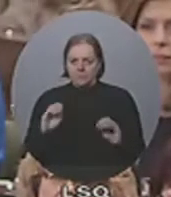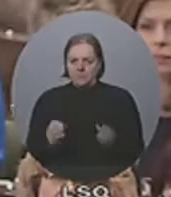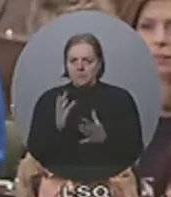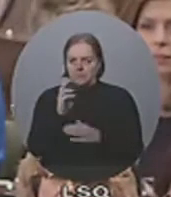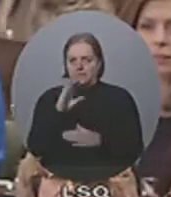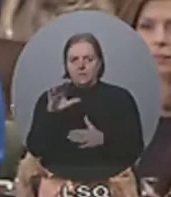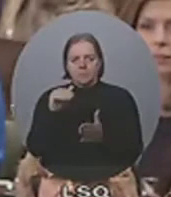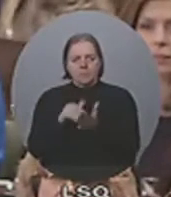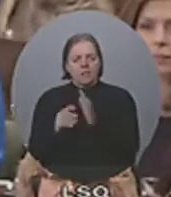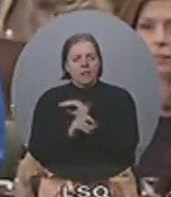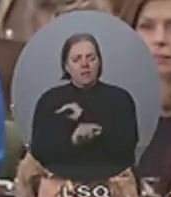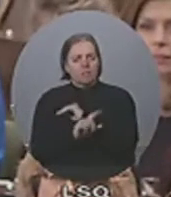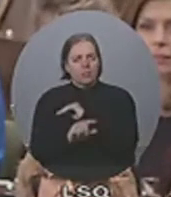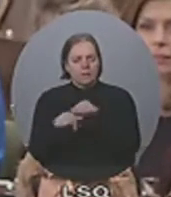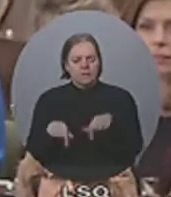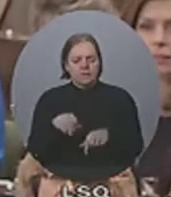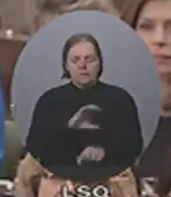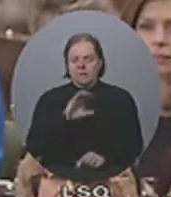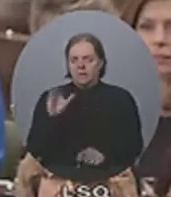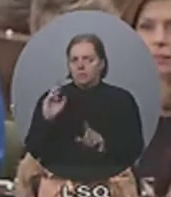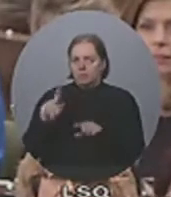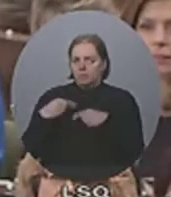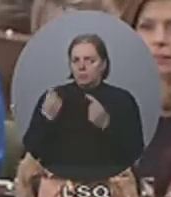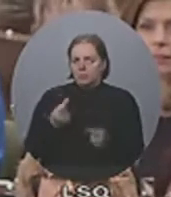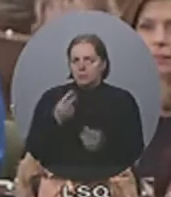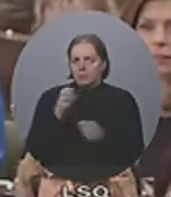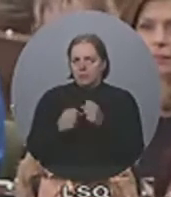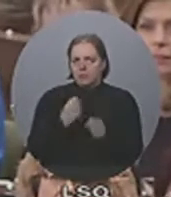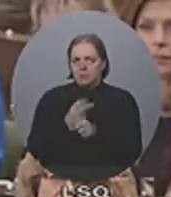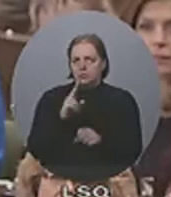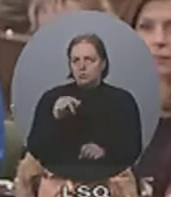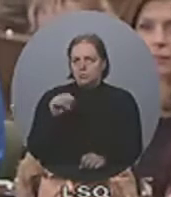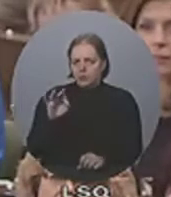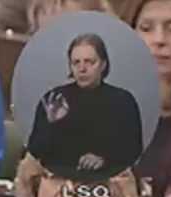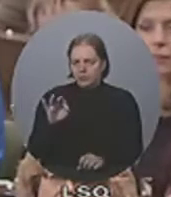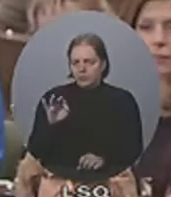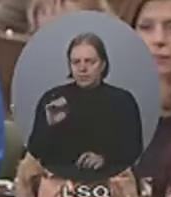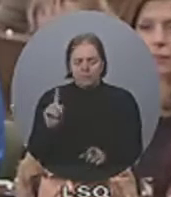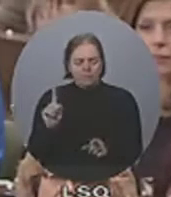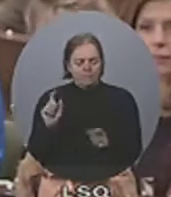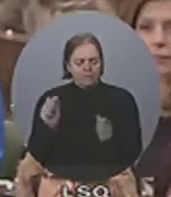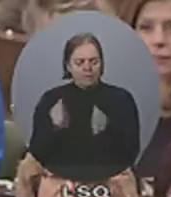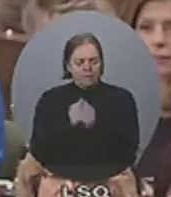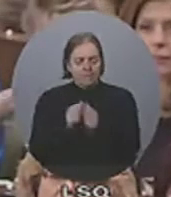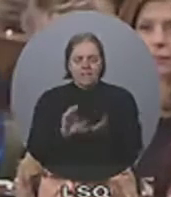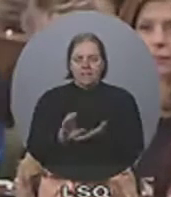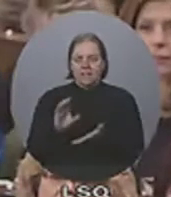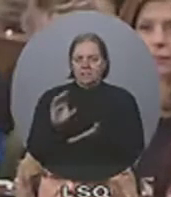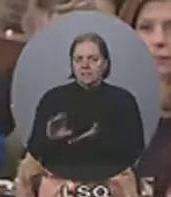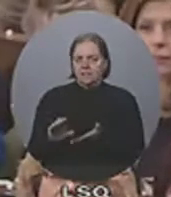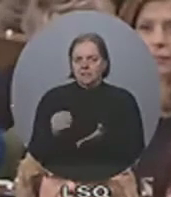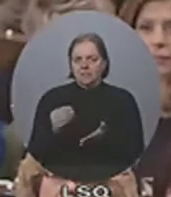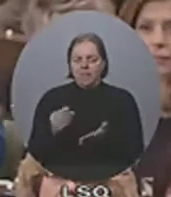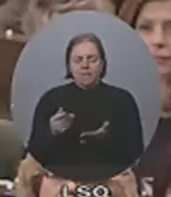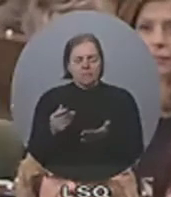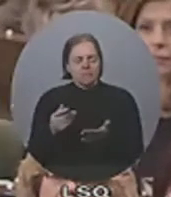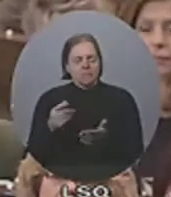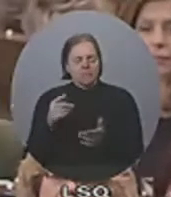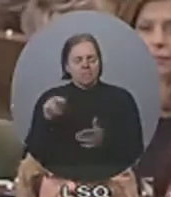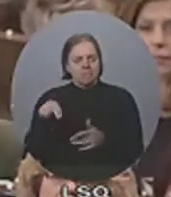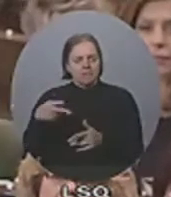includes some significant investments that the NDP voted against. Let me be very clear, Mr. Speaker. The things the NDP advocates for the Canadian